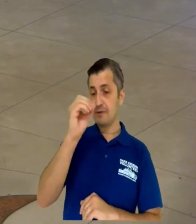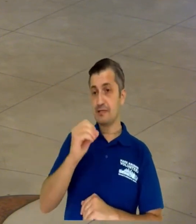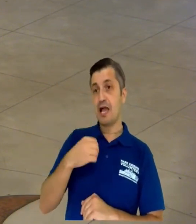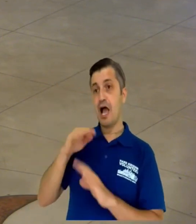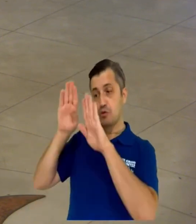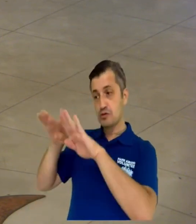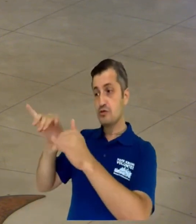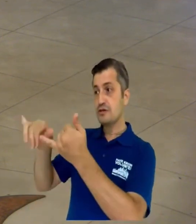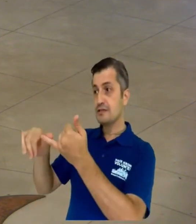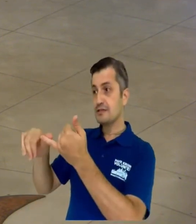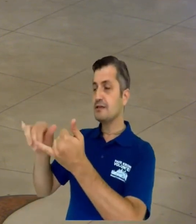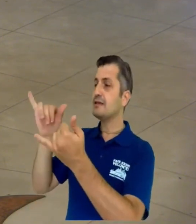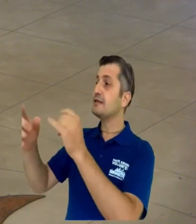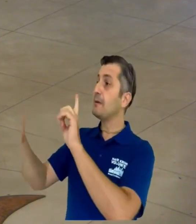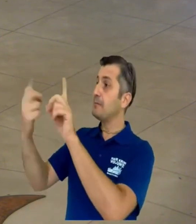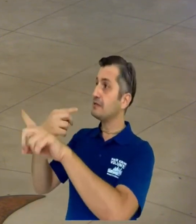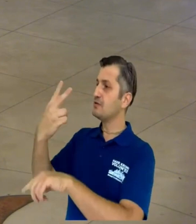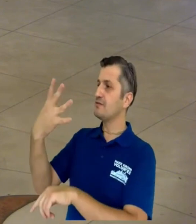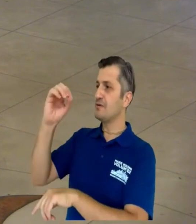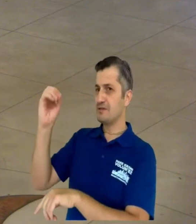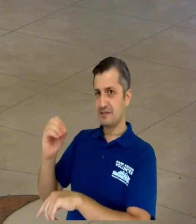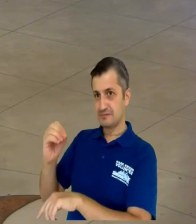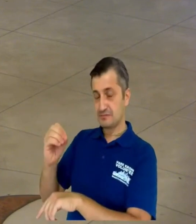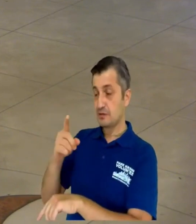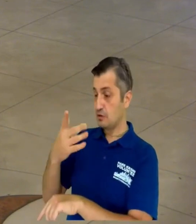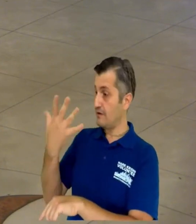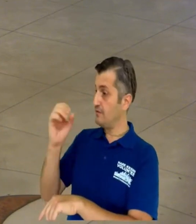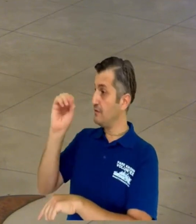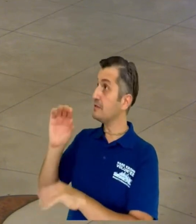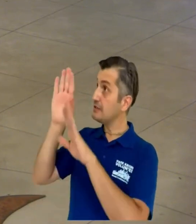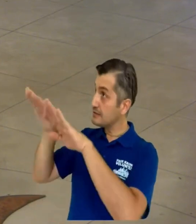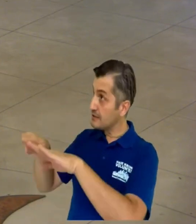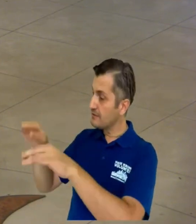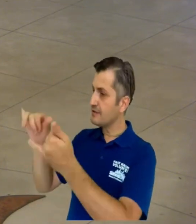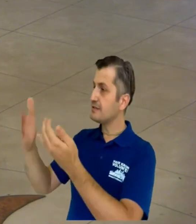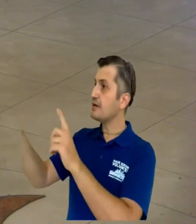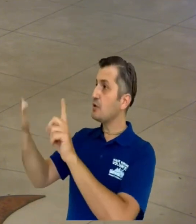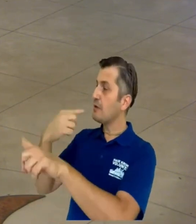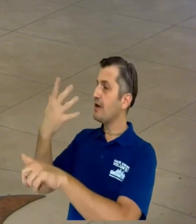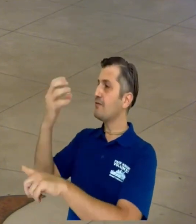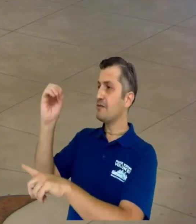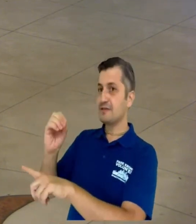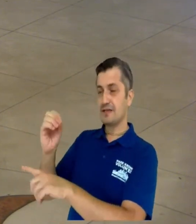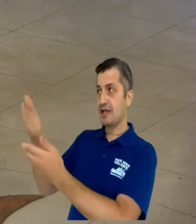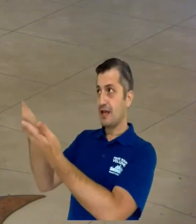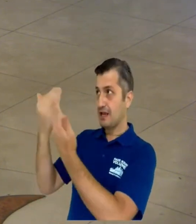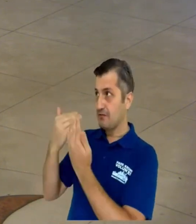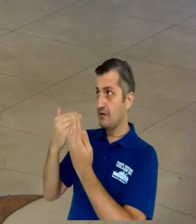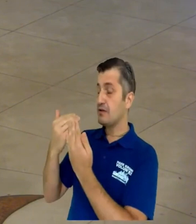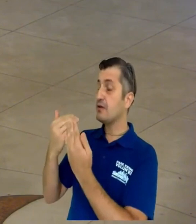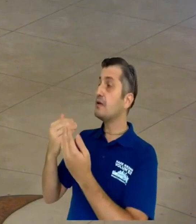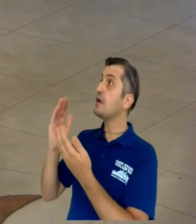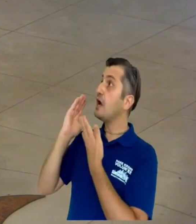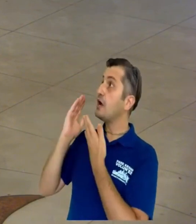devotee surrenders 50%, Krishna will reciprocate 50% of the time. And a devotee surrendered 100%, Krishna will